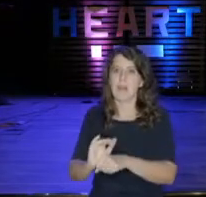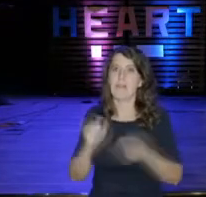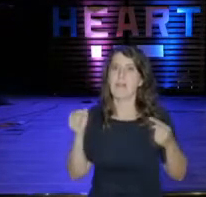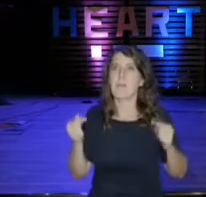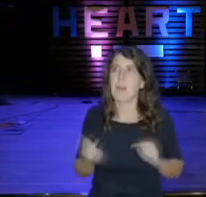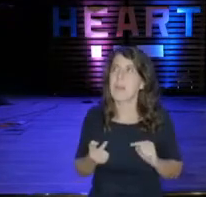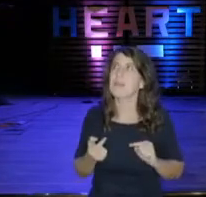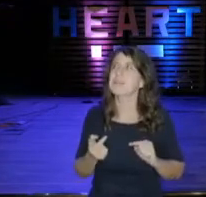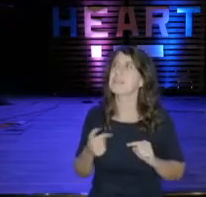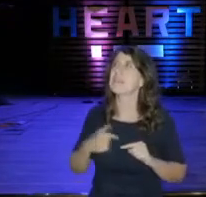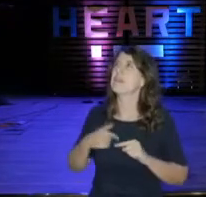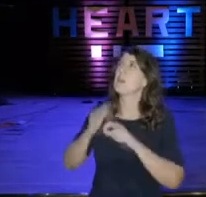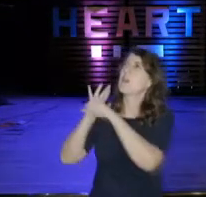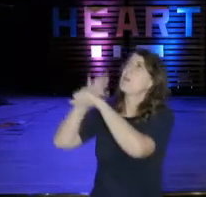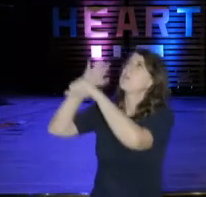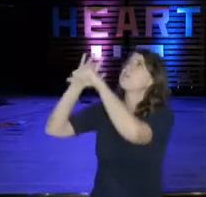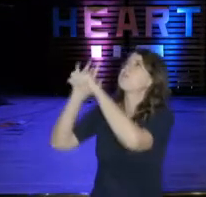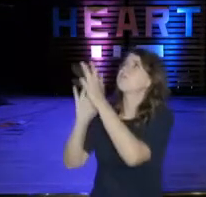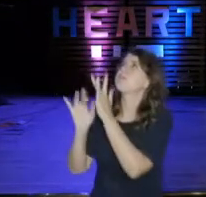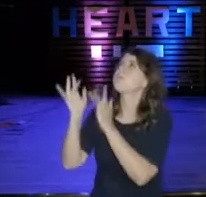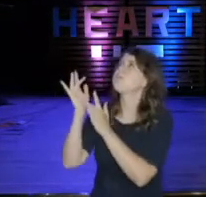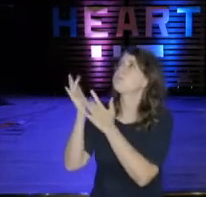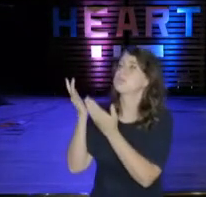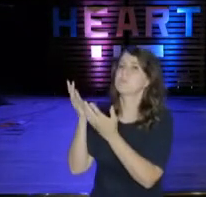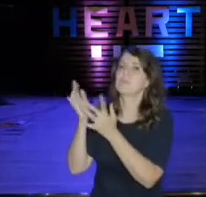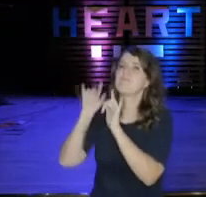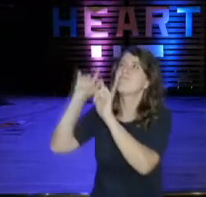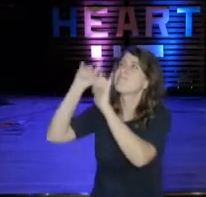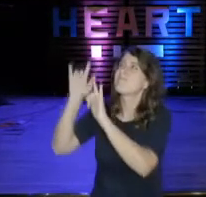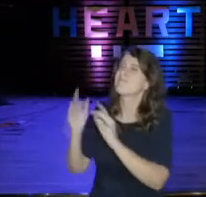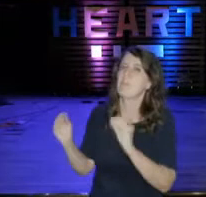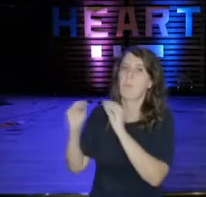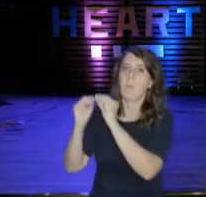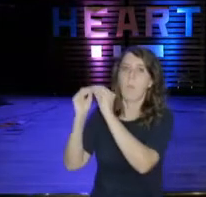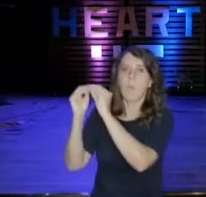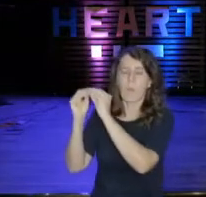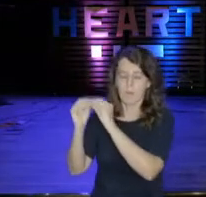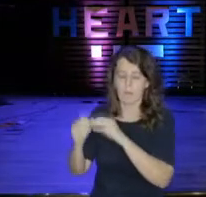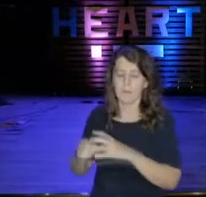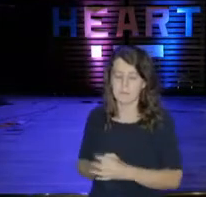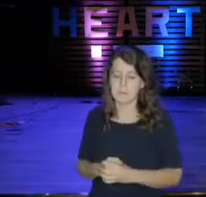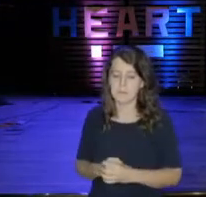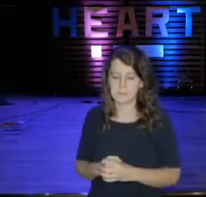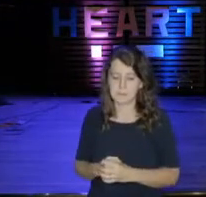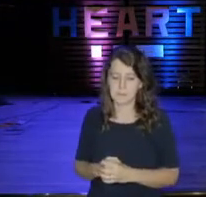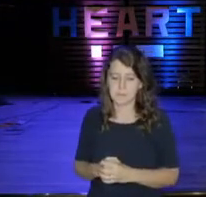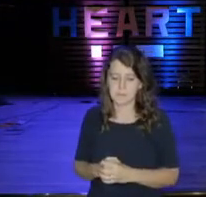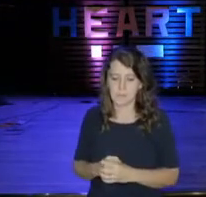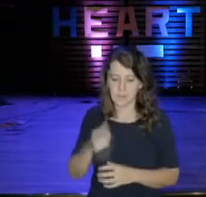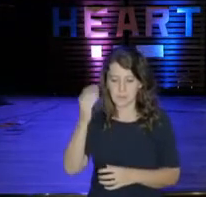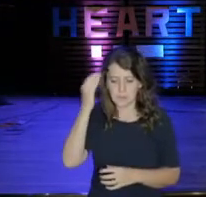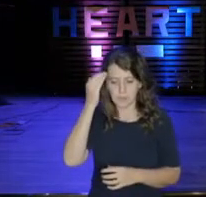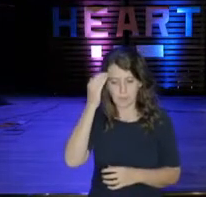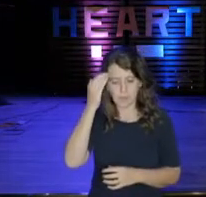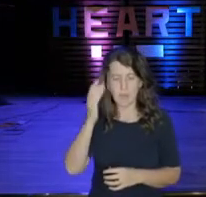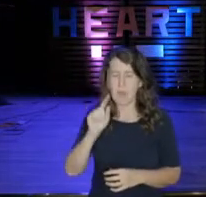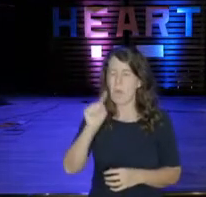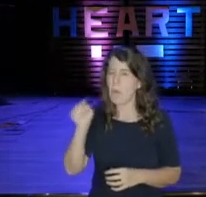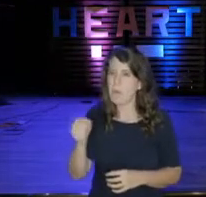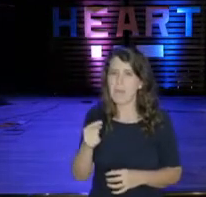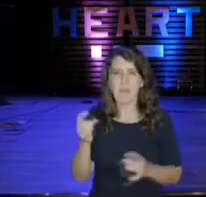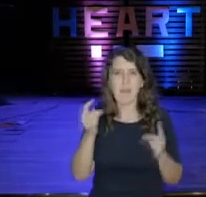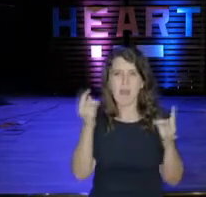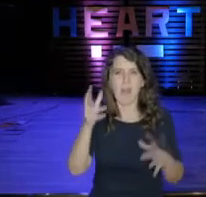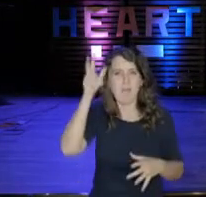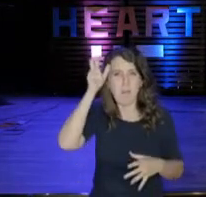me to reach out to Jesus and causes me to love him even more." She knows that a horrible monster, is only a horrible